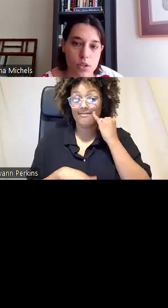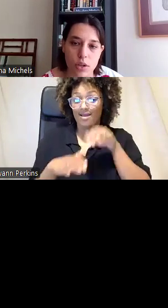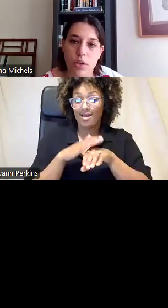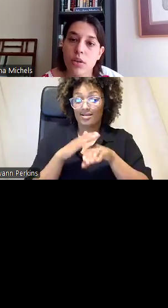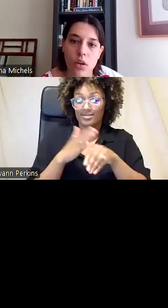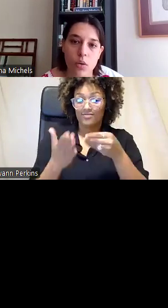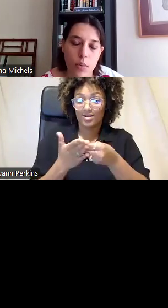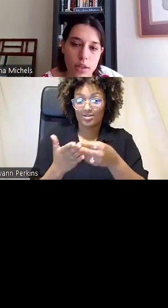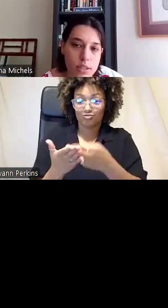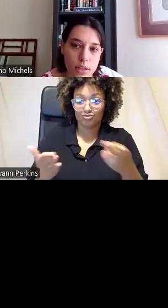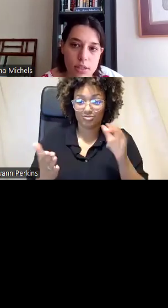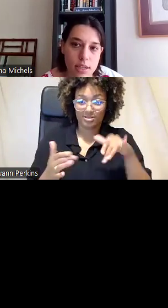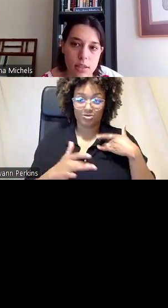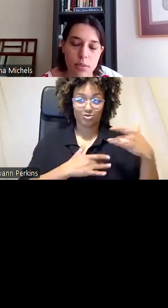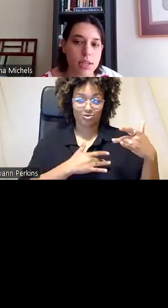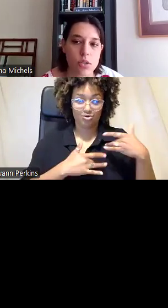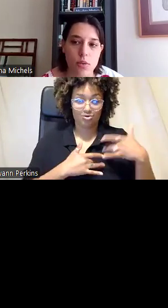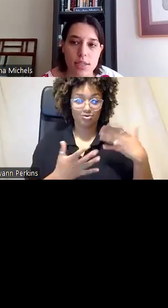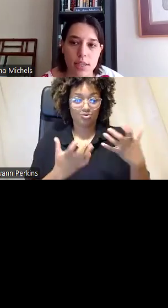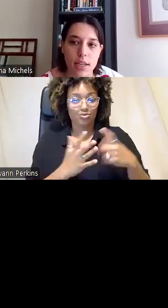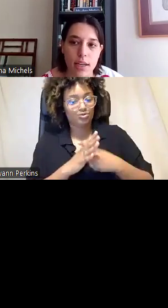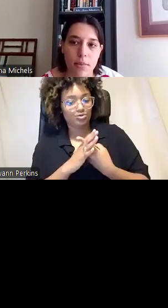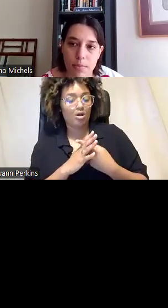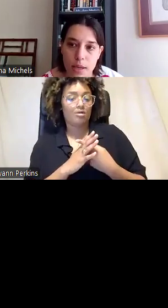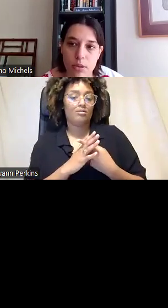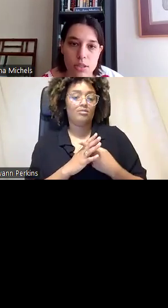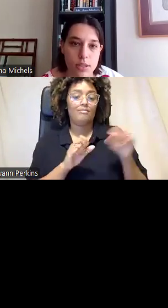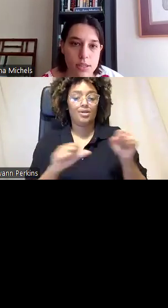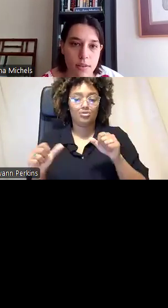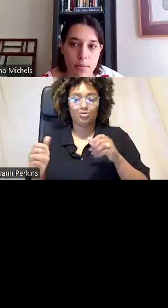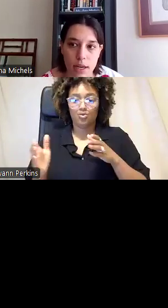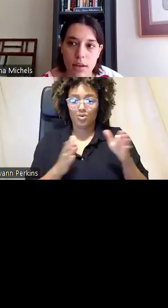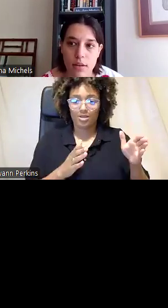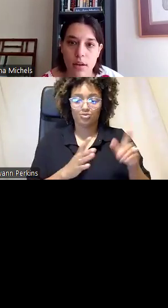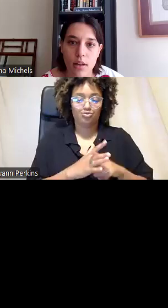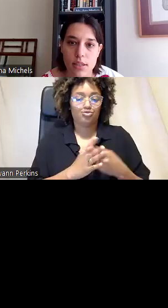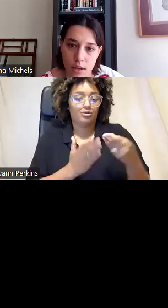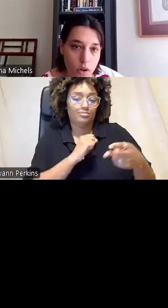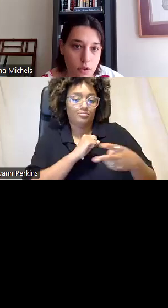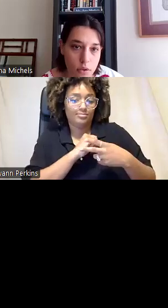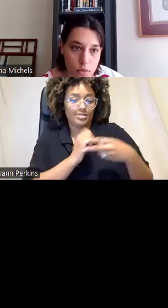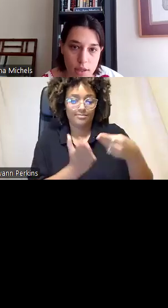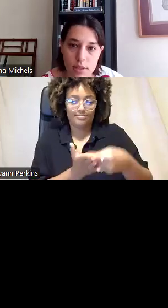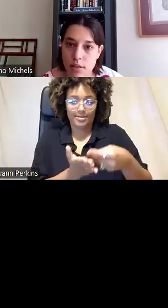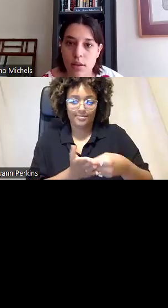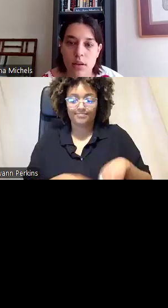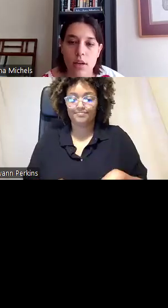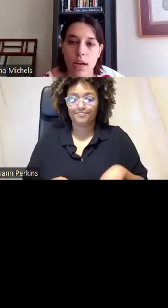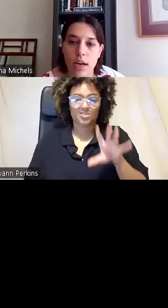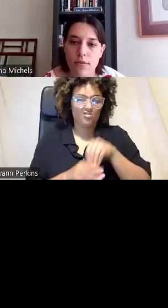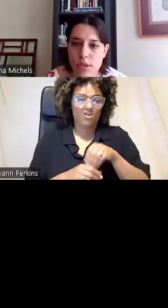is a concern, we want to start discussing potential ways that a client might be able to start saving money. This can involve a few